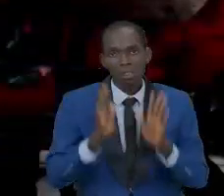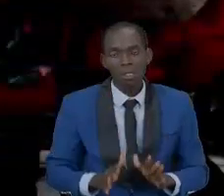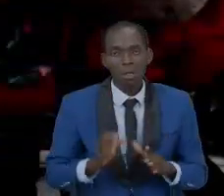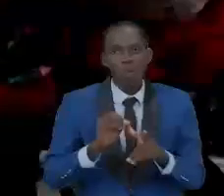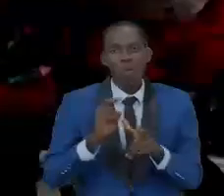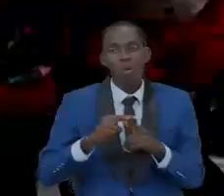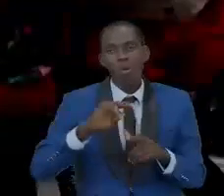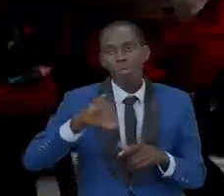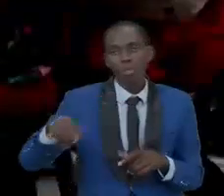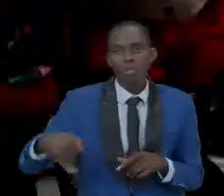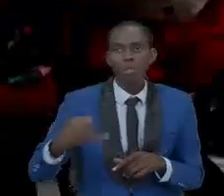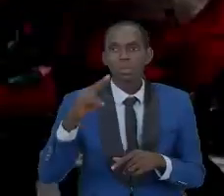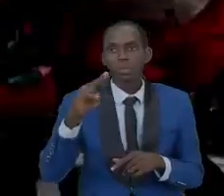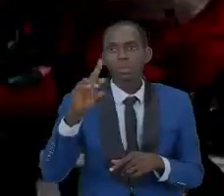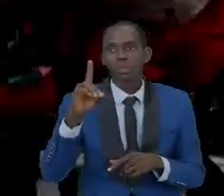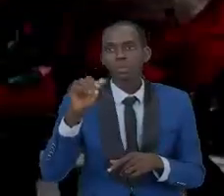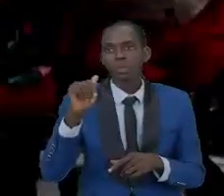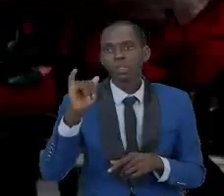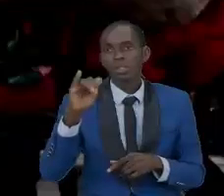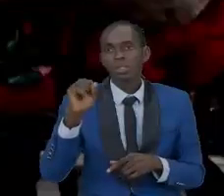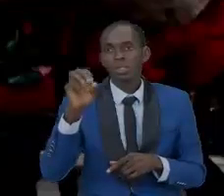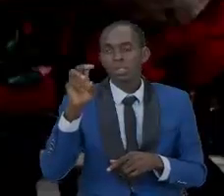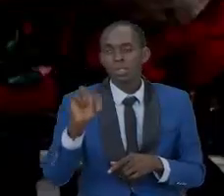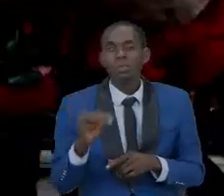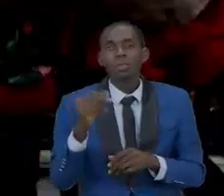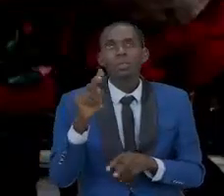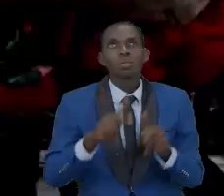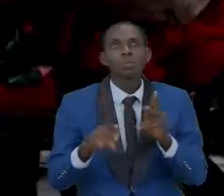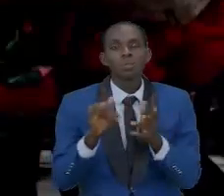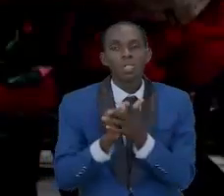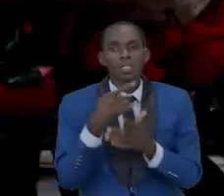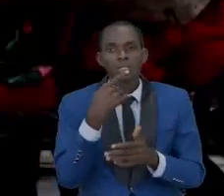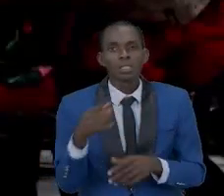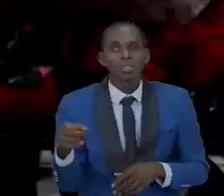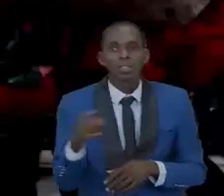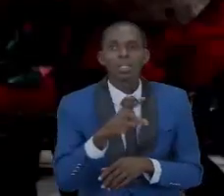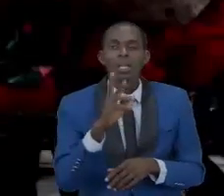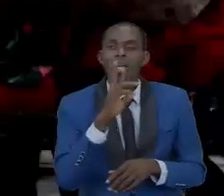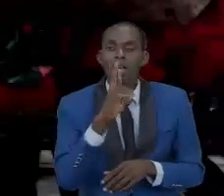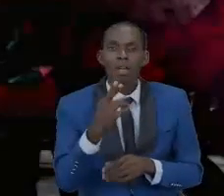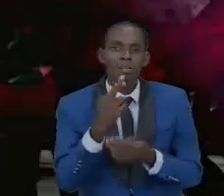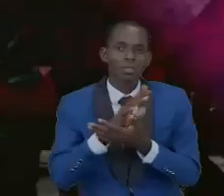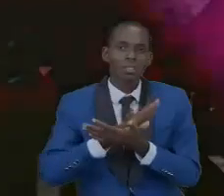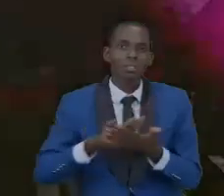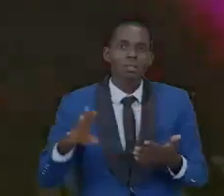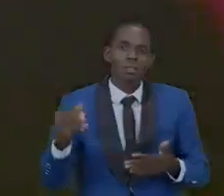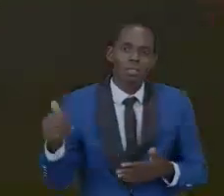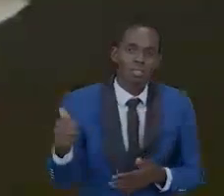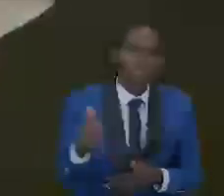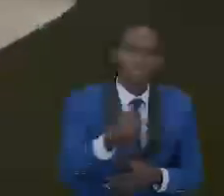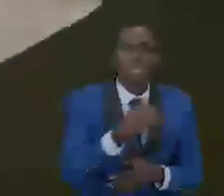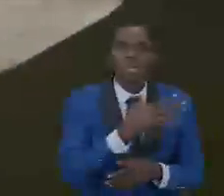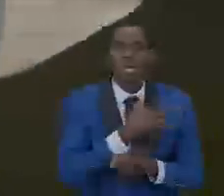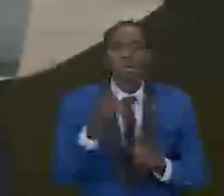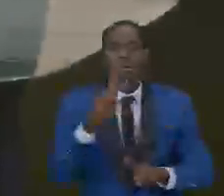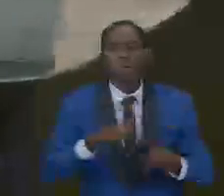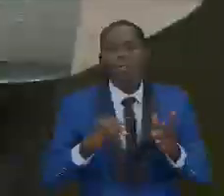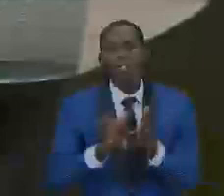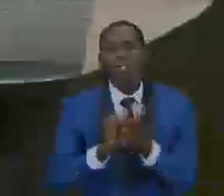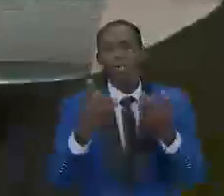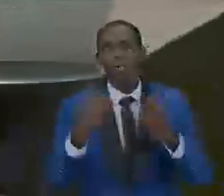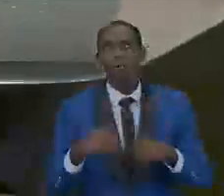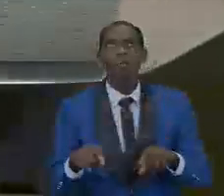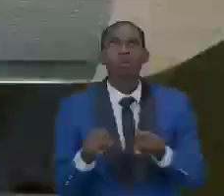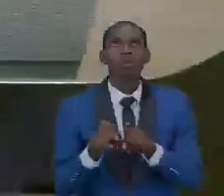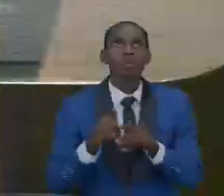or any other religion the people who say they are righteous by themselves and the people who come even